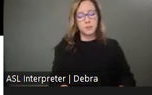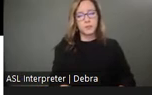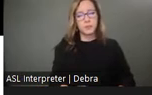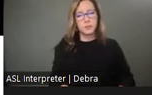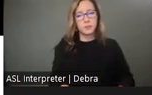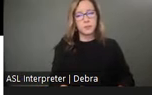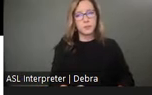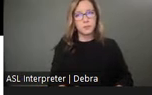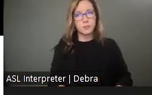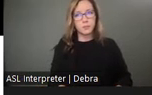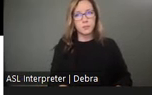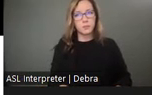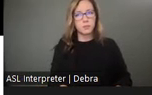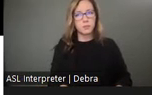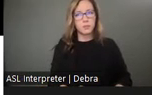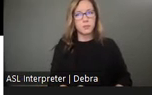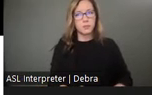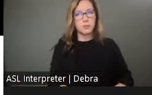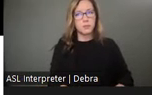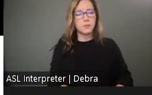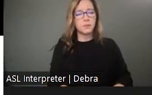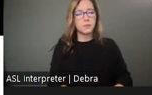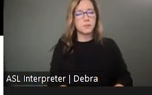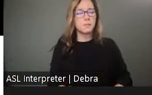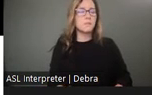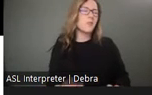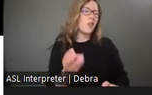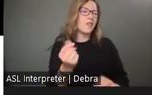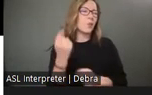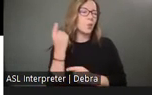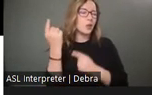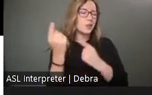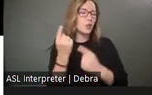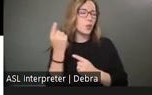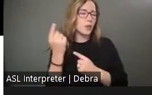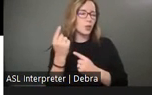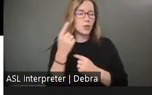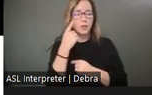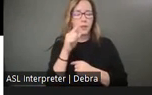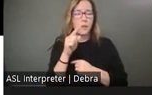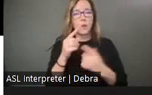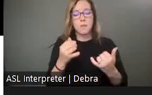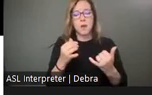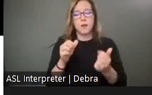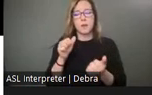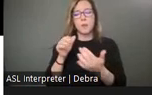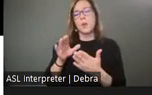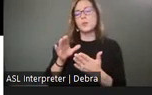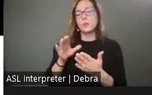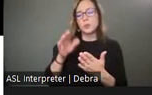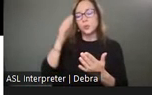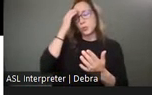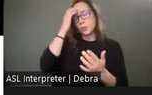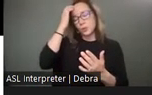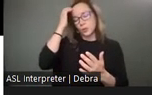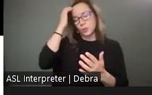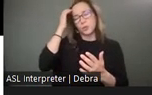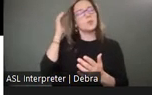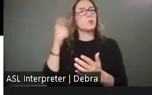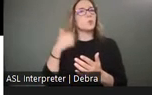So what's the population to serve? There's a couple of considerations for using the modern approach. So we've outlined them